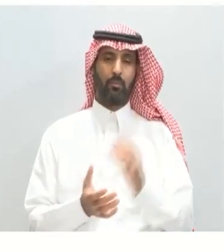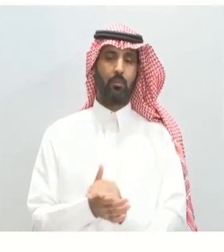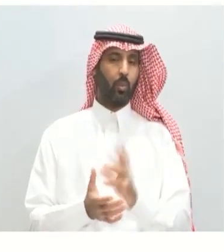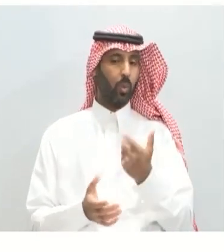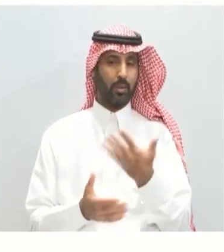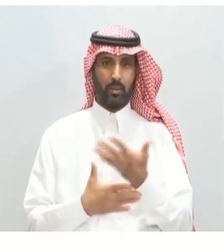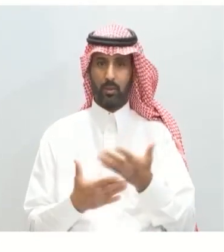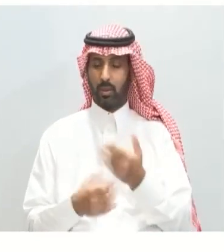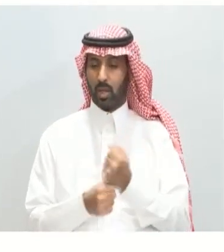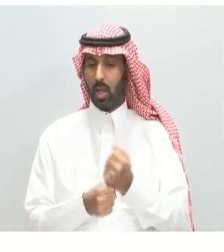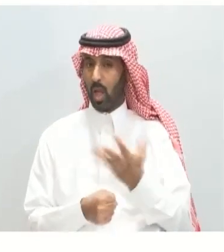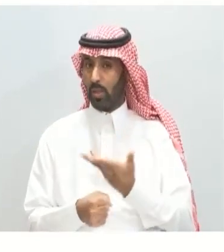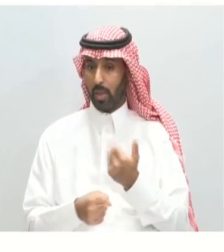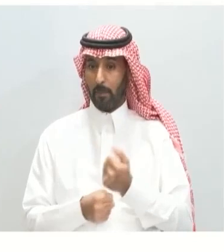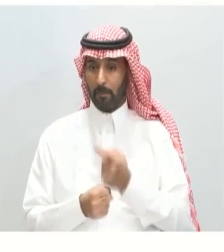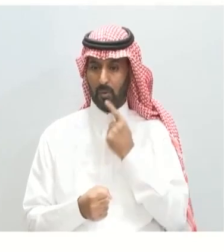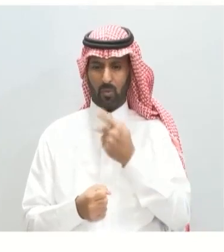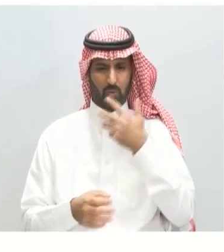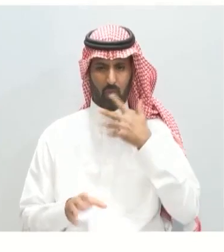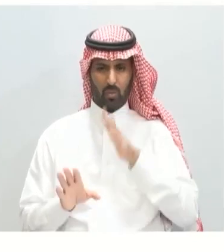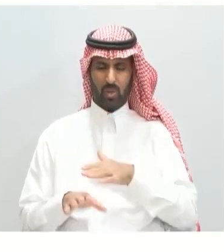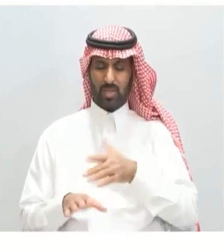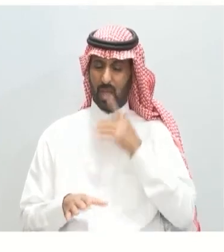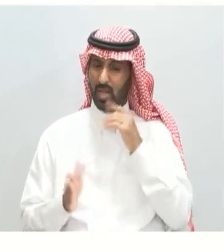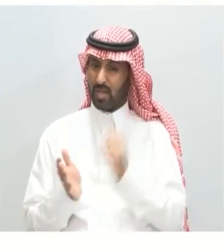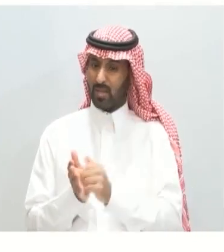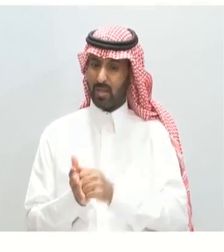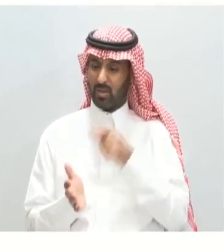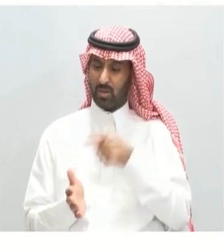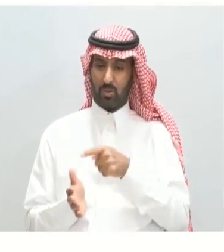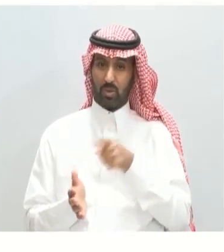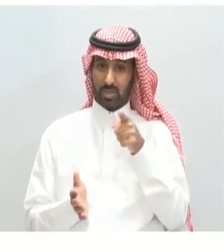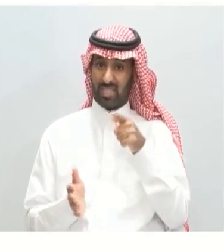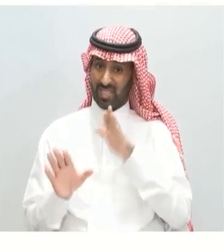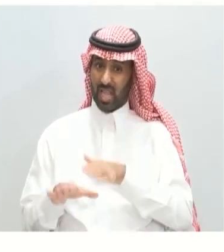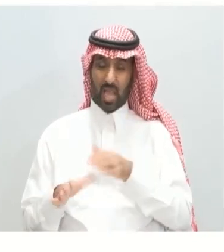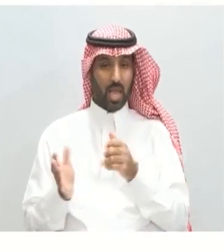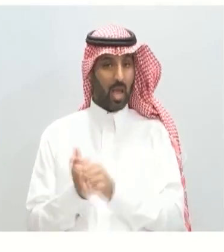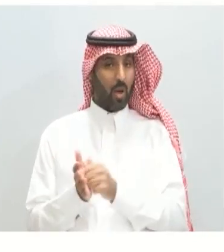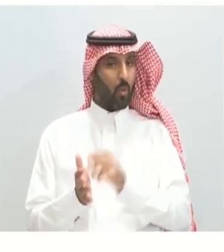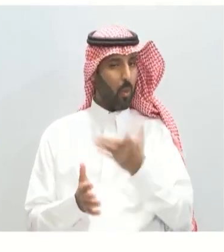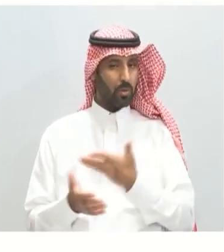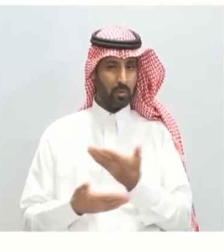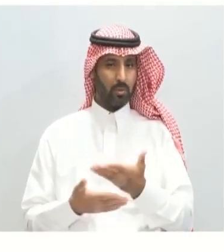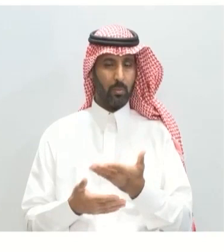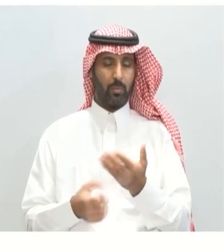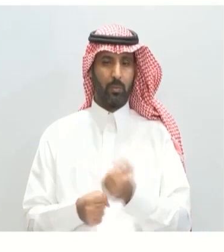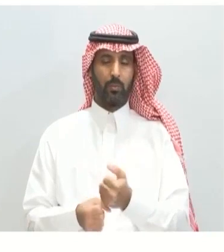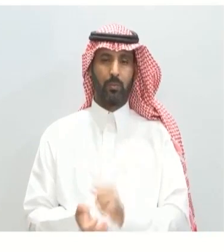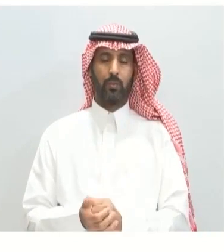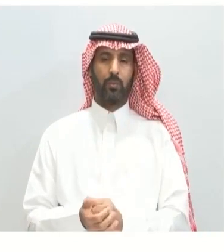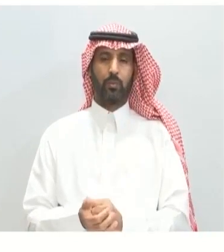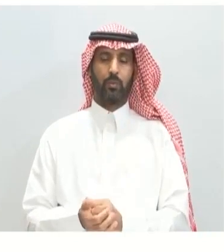what happens if you never leave the house? What happens if you never leave the house?